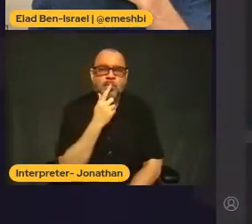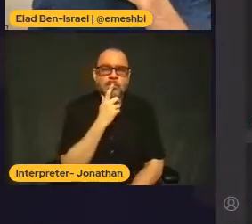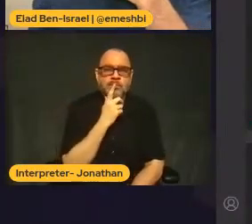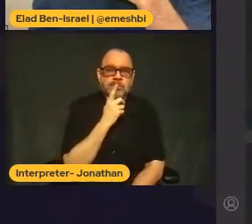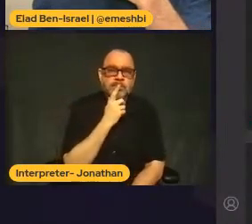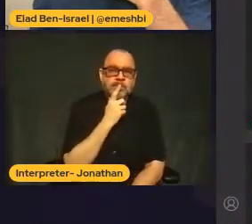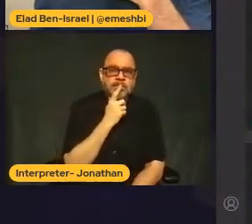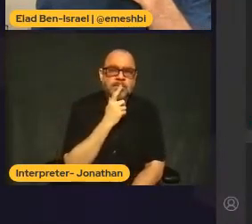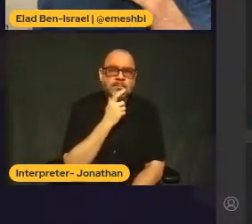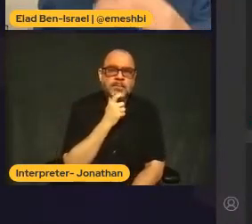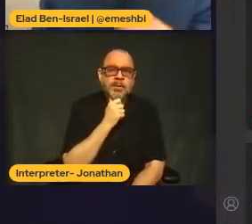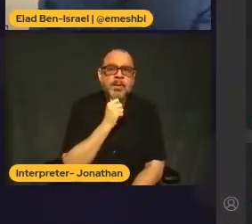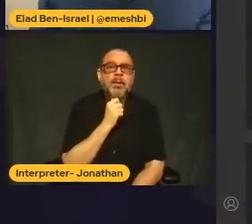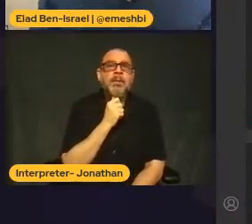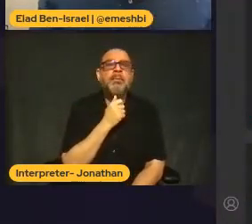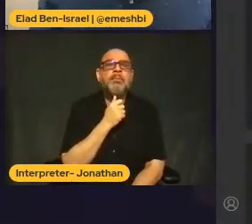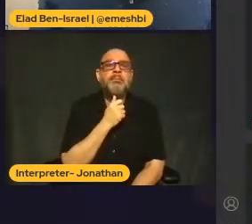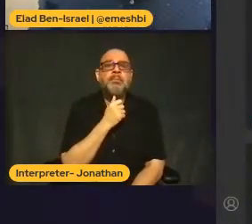Cool.